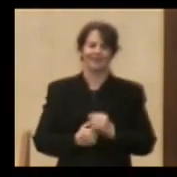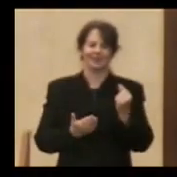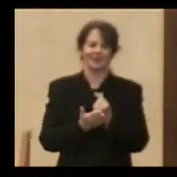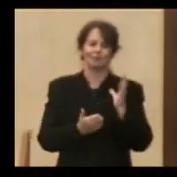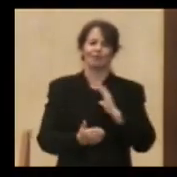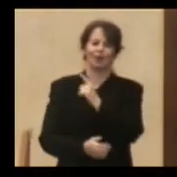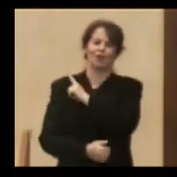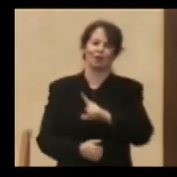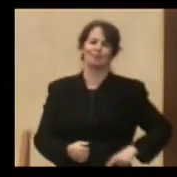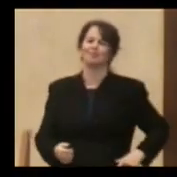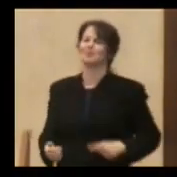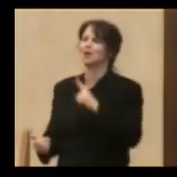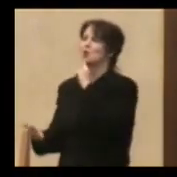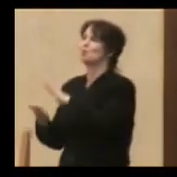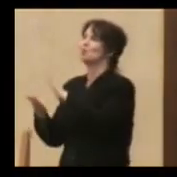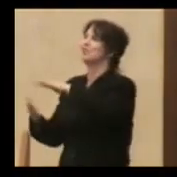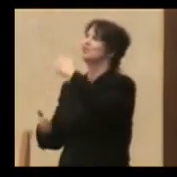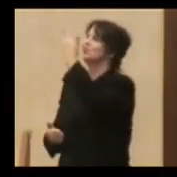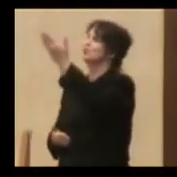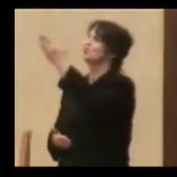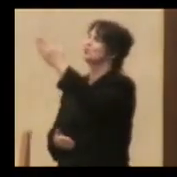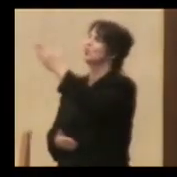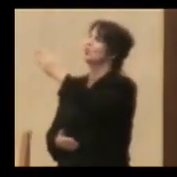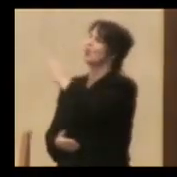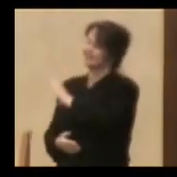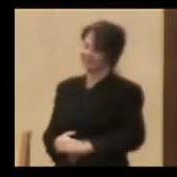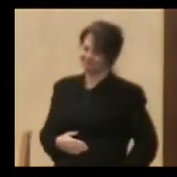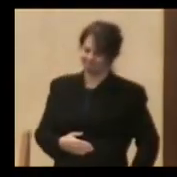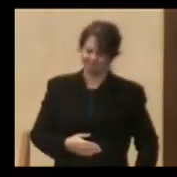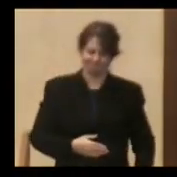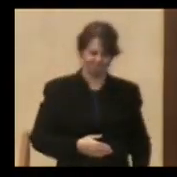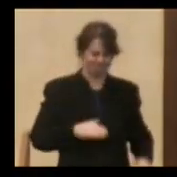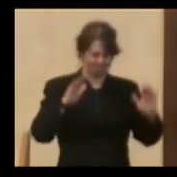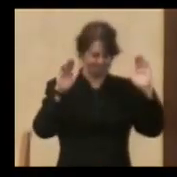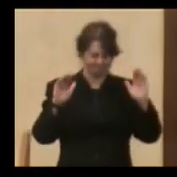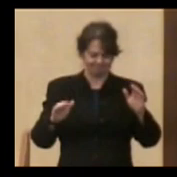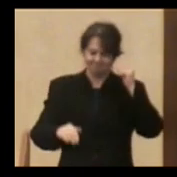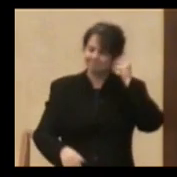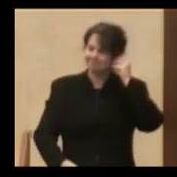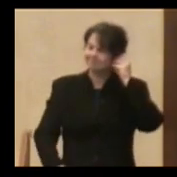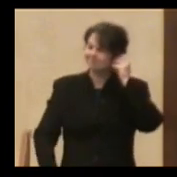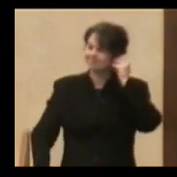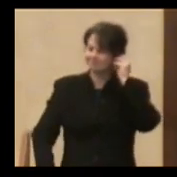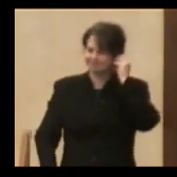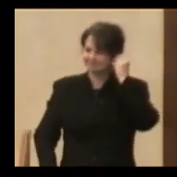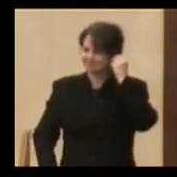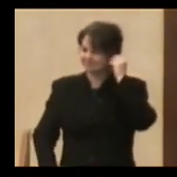of the Lord. Praise to you, Lord Christ. Congregation may be seated.